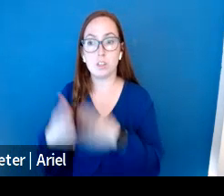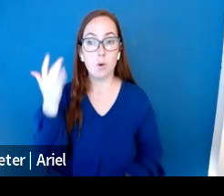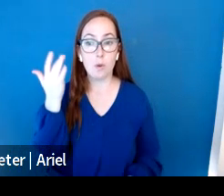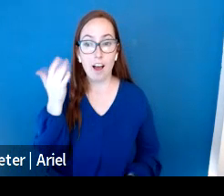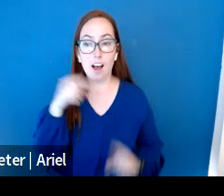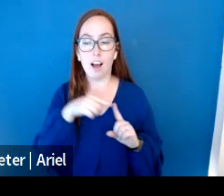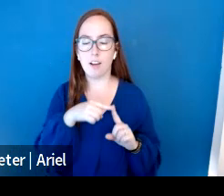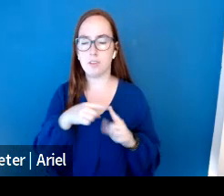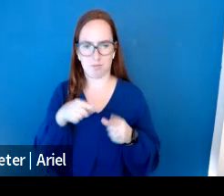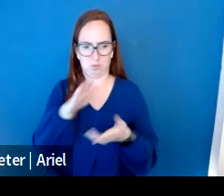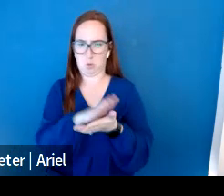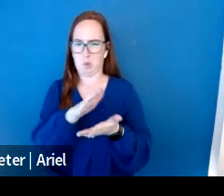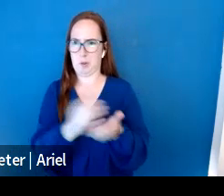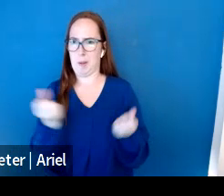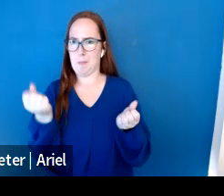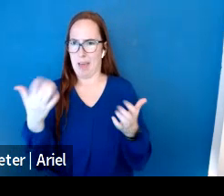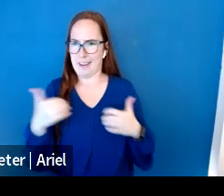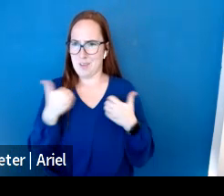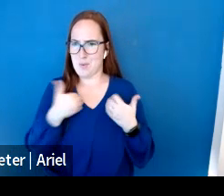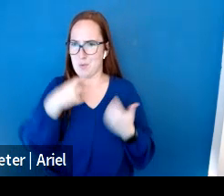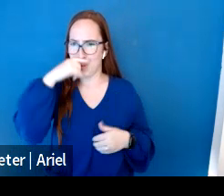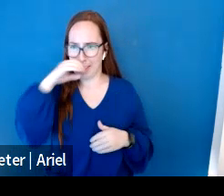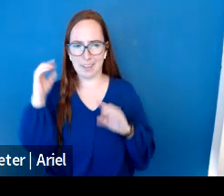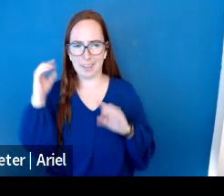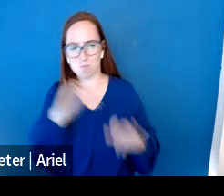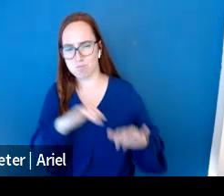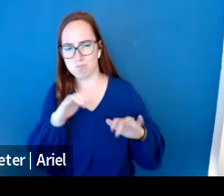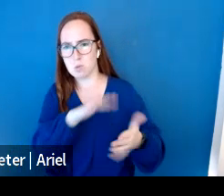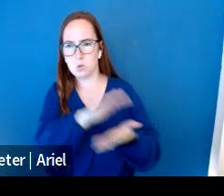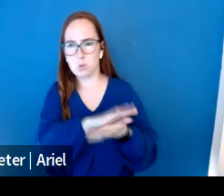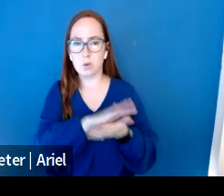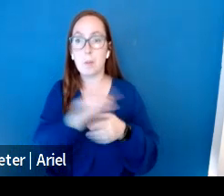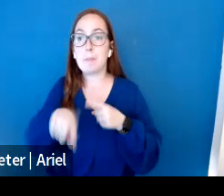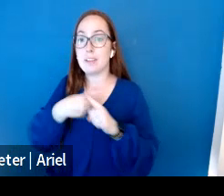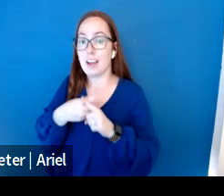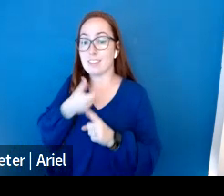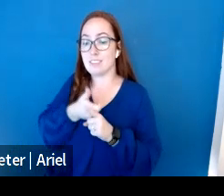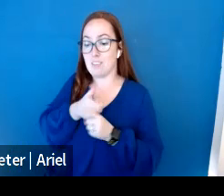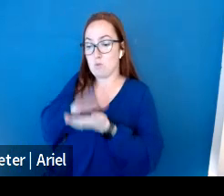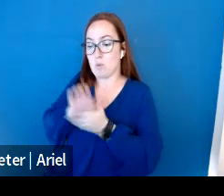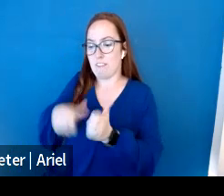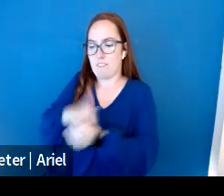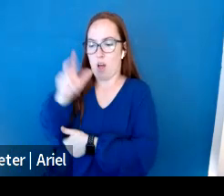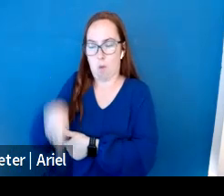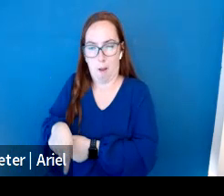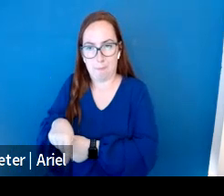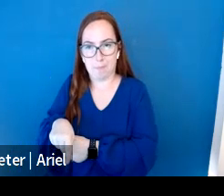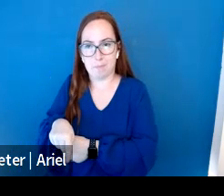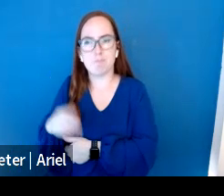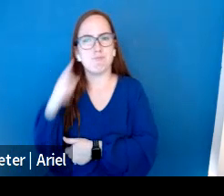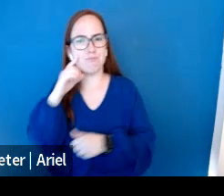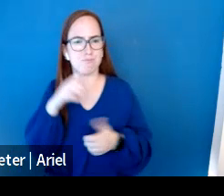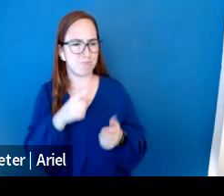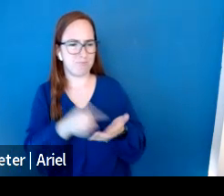of youth in the schools, the ability to provide follow-up care without some of the traditional barriers